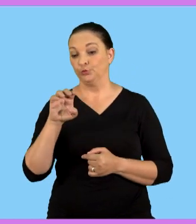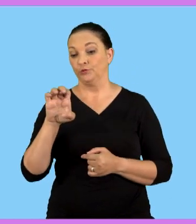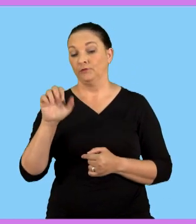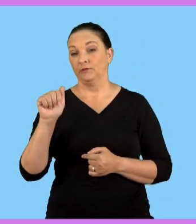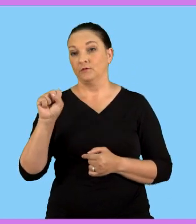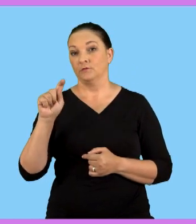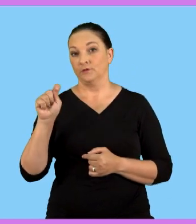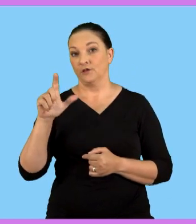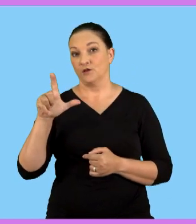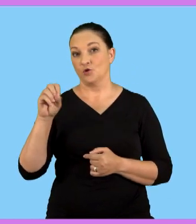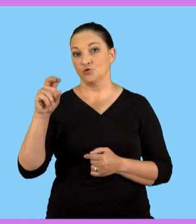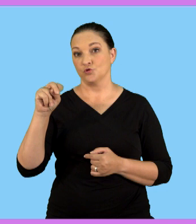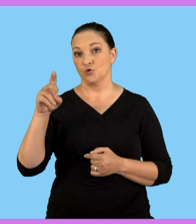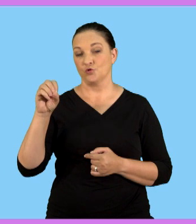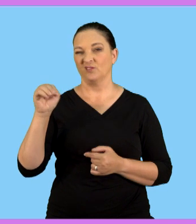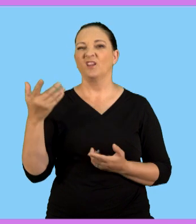London is